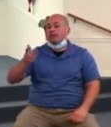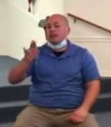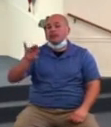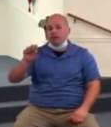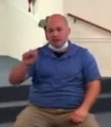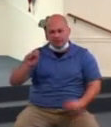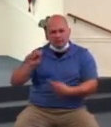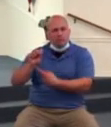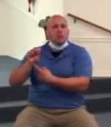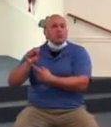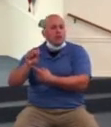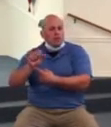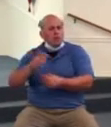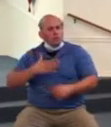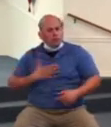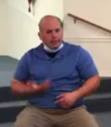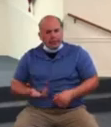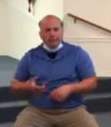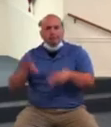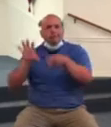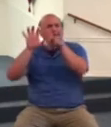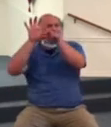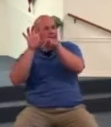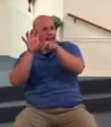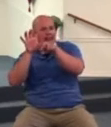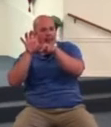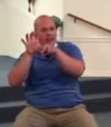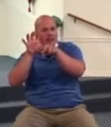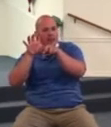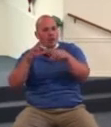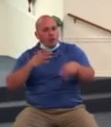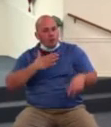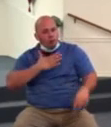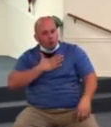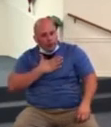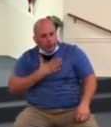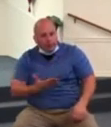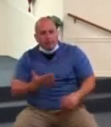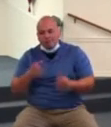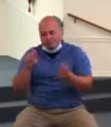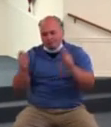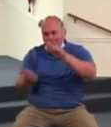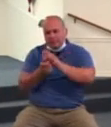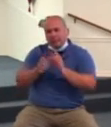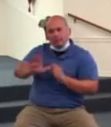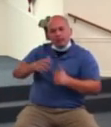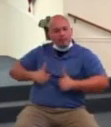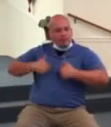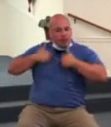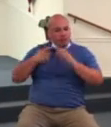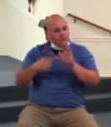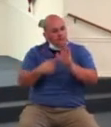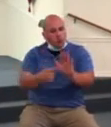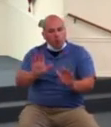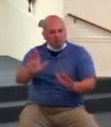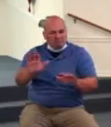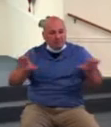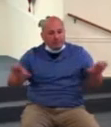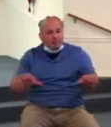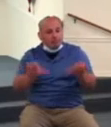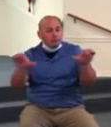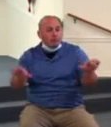home, then turned his life around in obedience to the will of God. He demonstrated by his actions that he followed